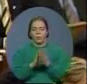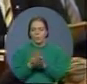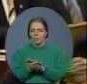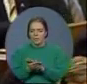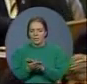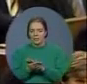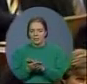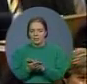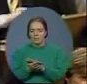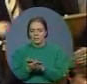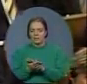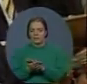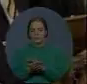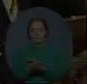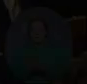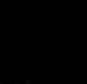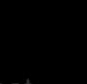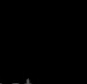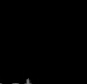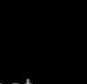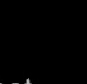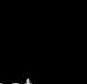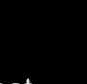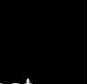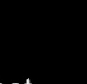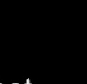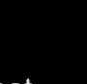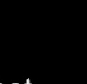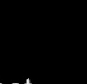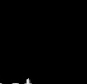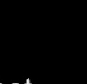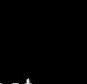they can pay for their voices to be heard.